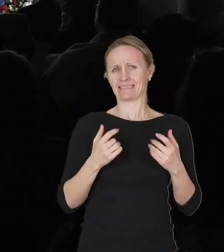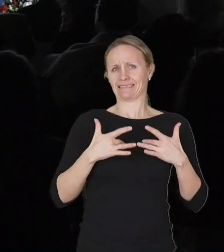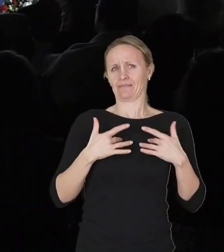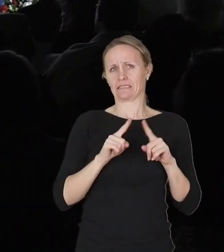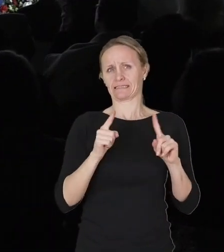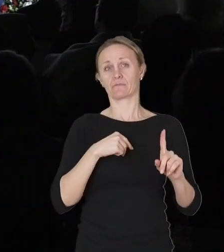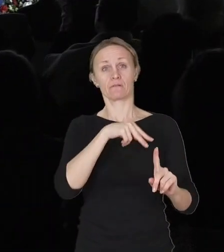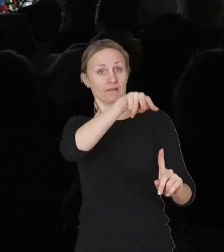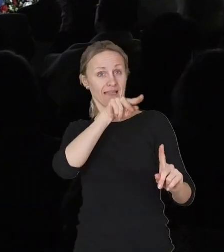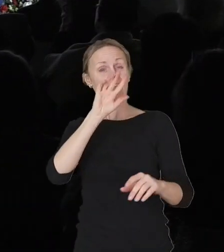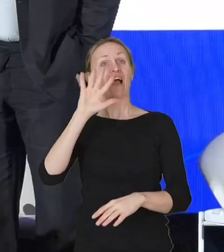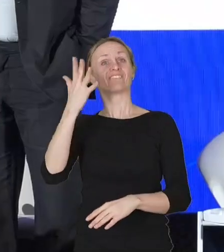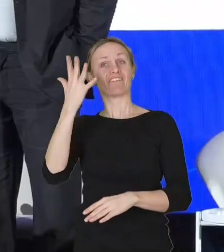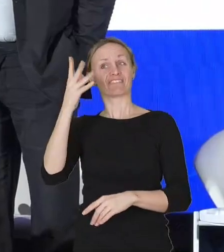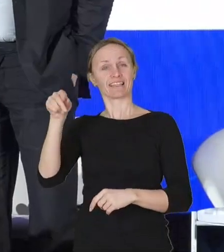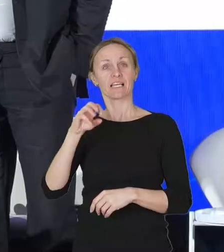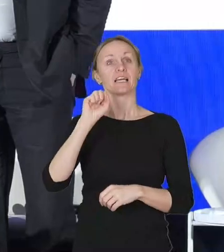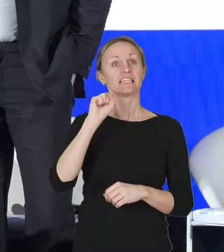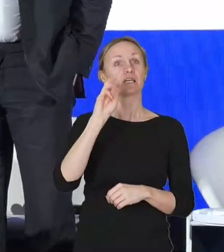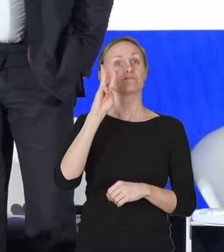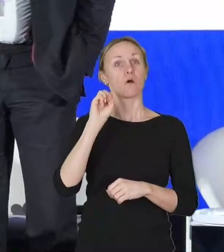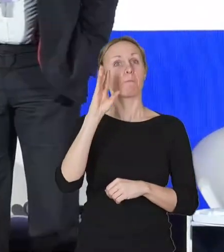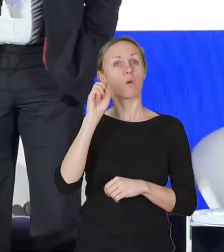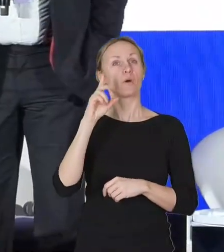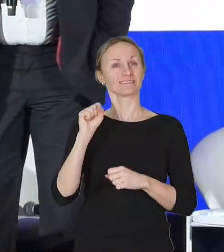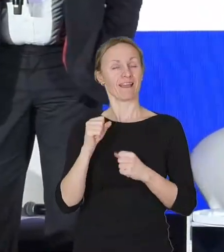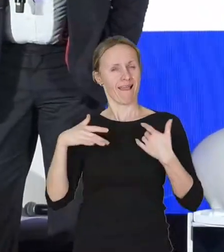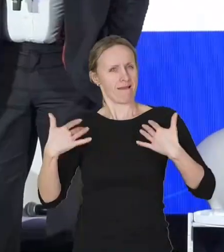only work this in our offices. Yeah, but to take this seriously a bit